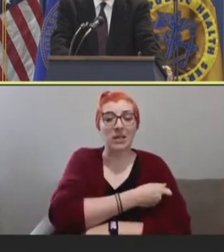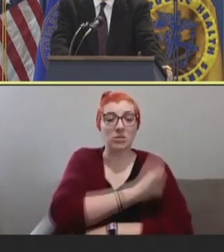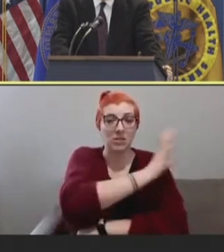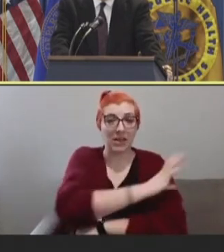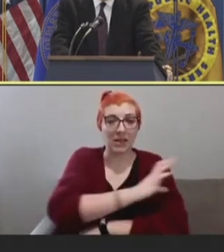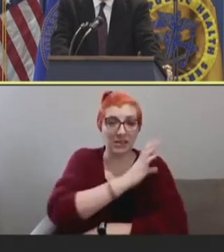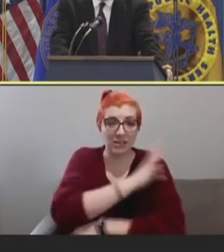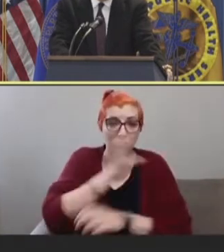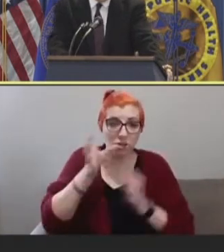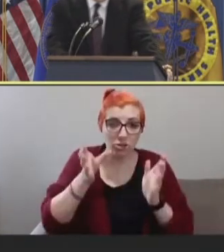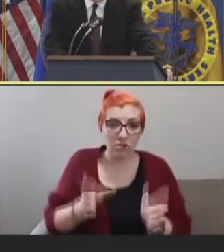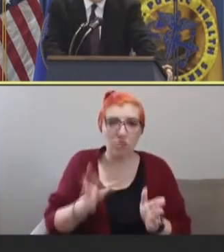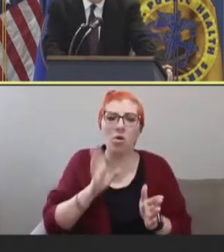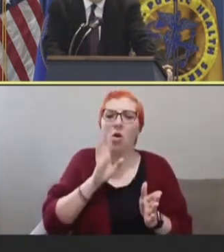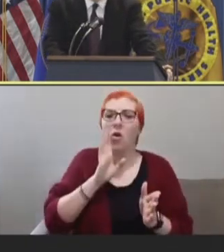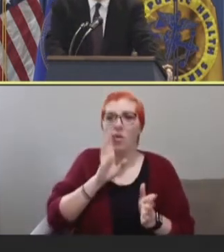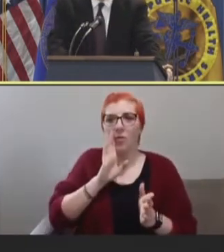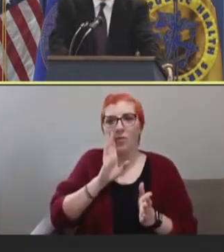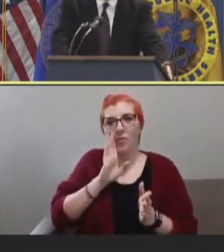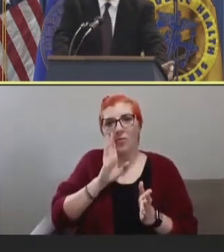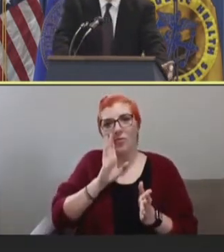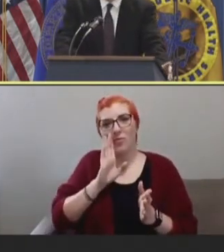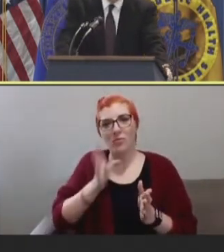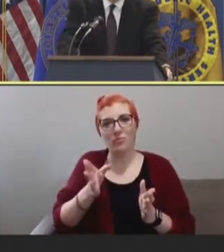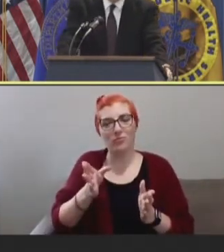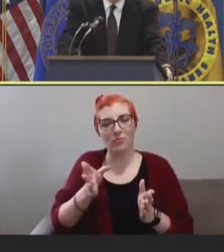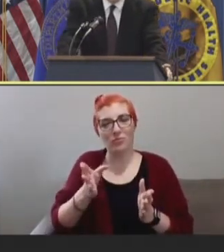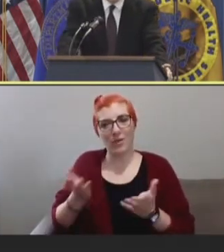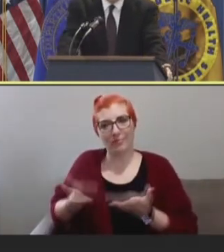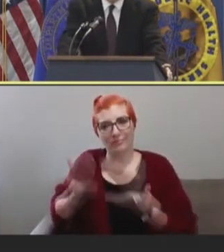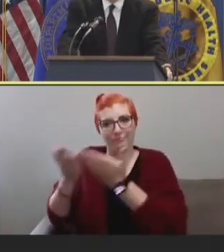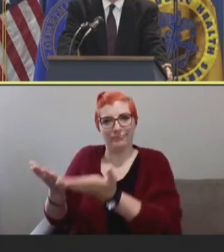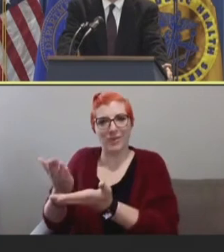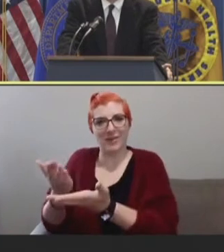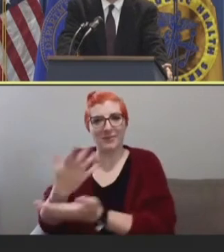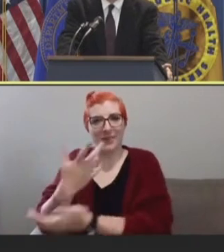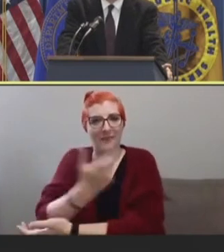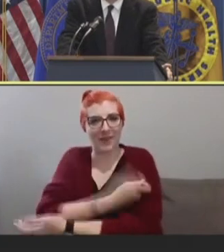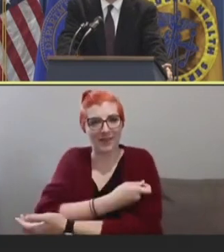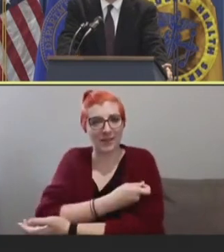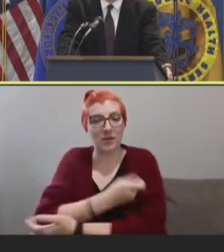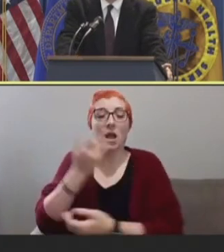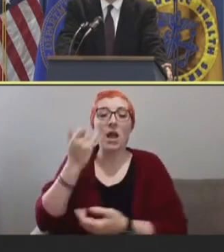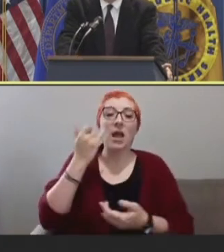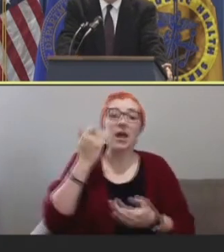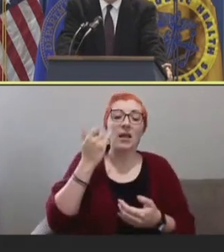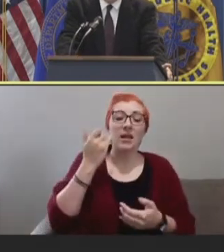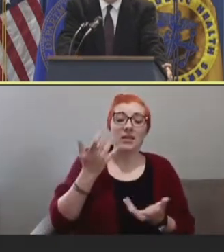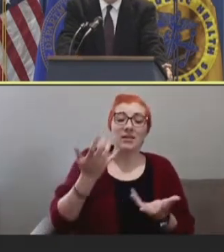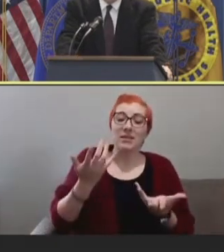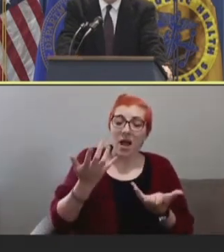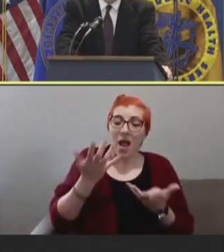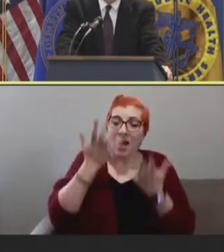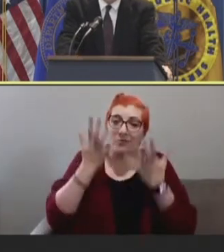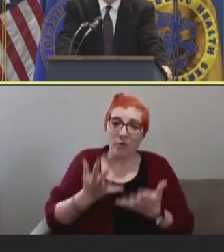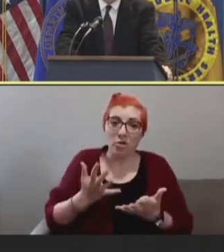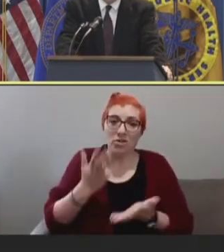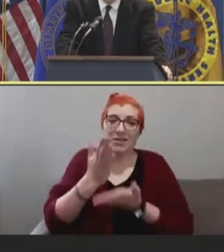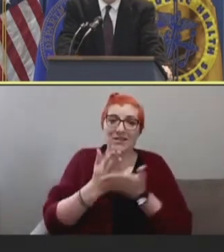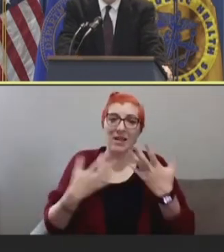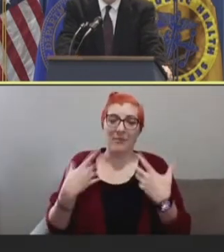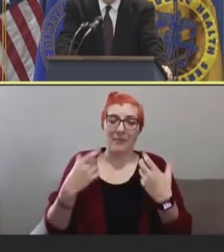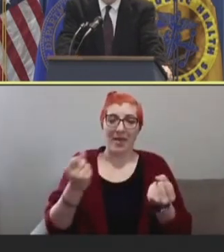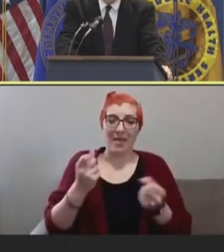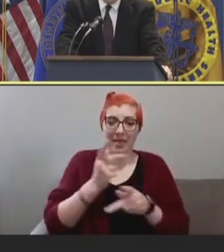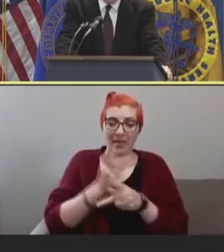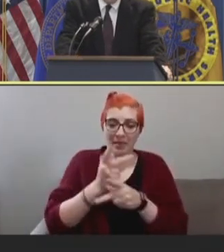recommend vaccines to their patients, and low vaccine confidence, unfortunately, does exist among some healthcare